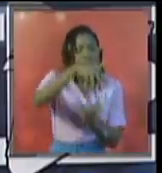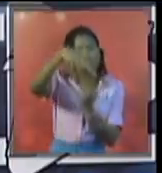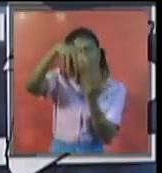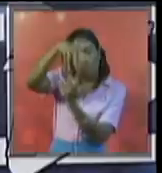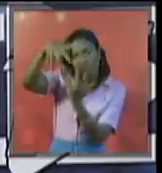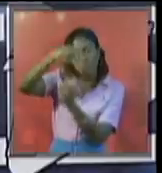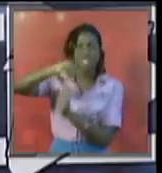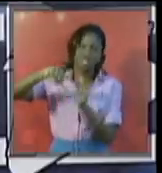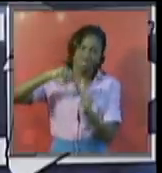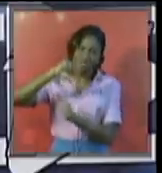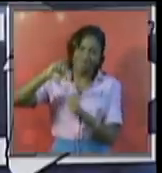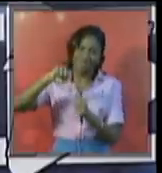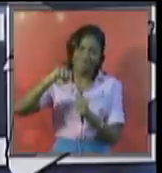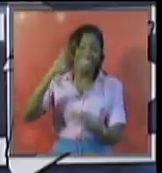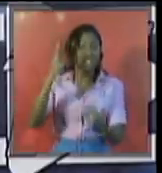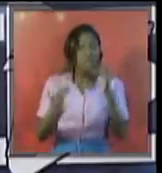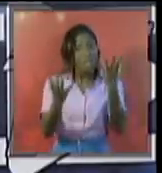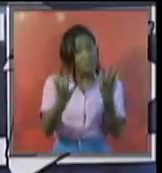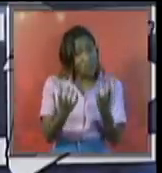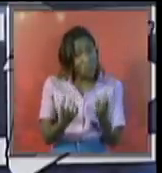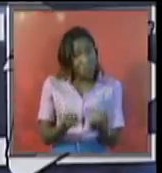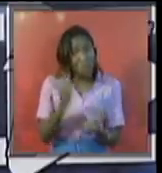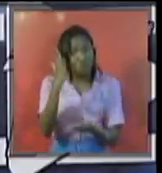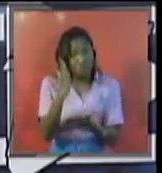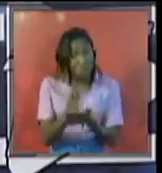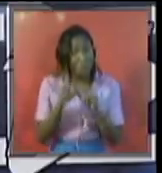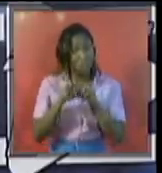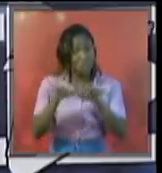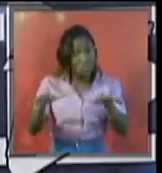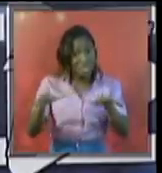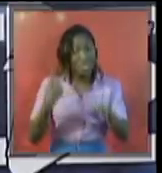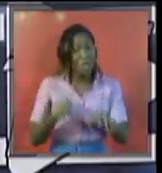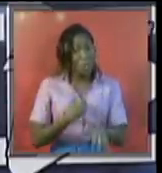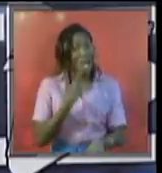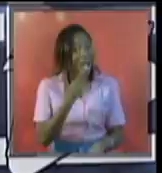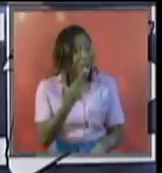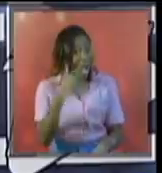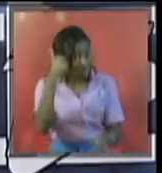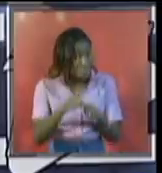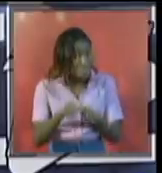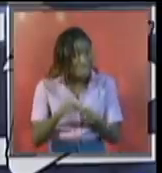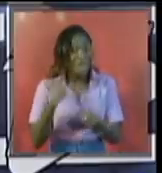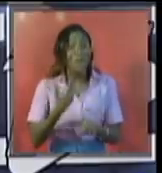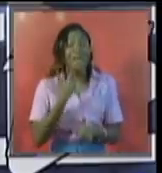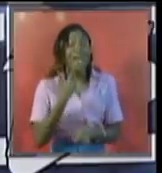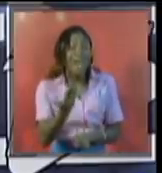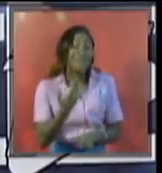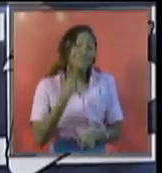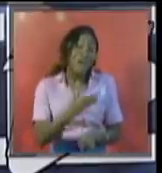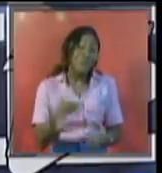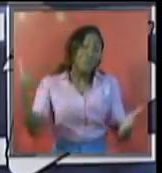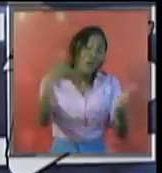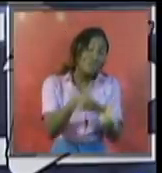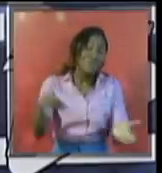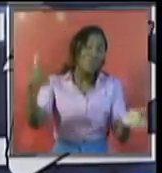reduce the probability of contact, the things that we've been asking persons to do, that emphasis has been again underscored.